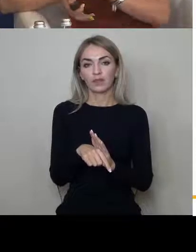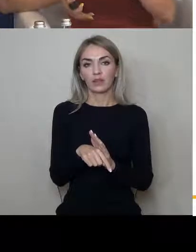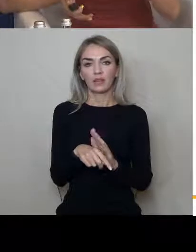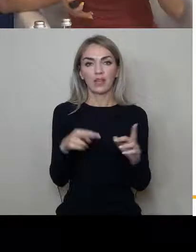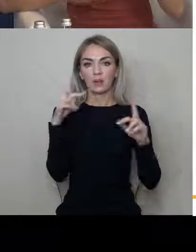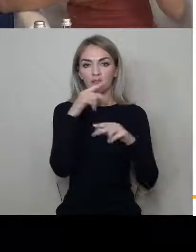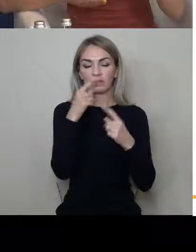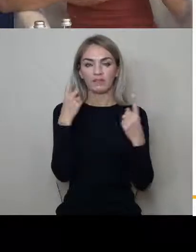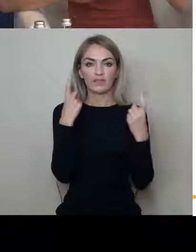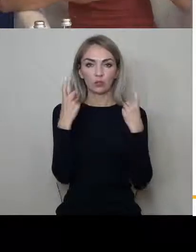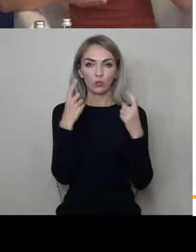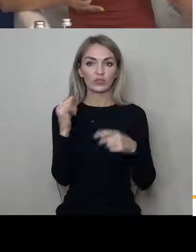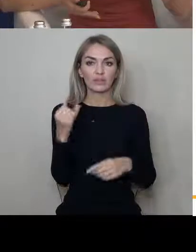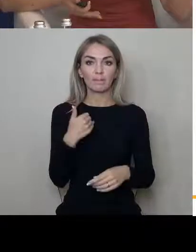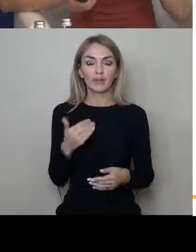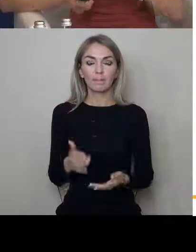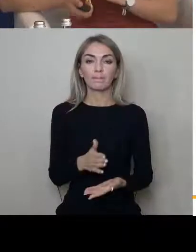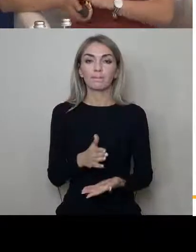knowing this